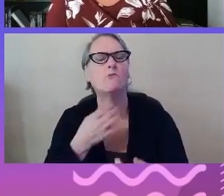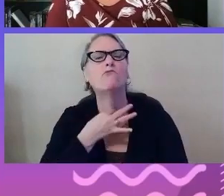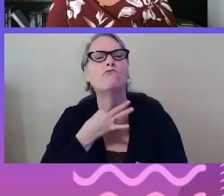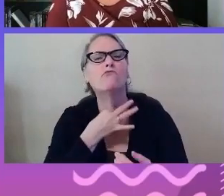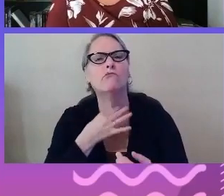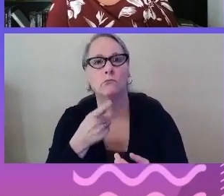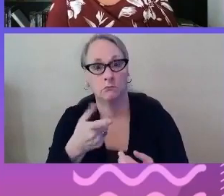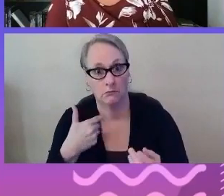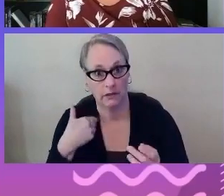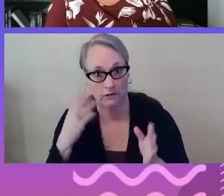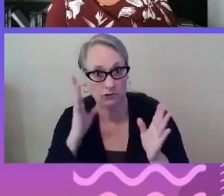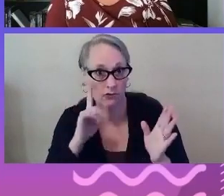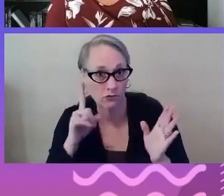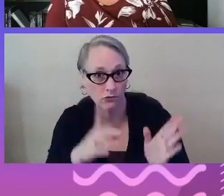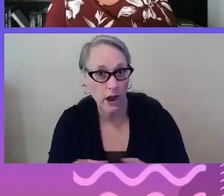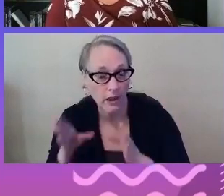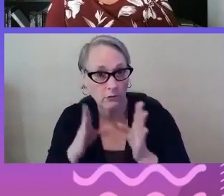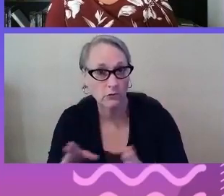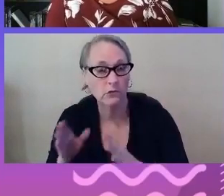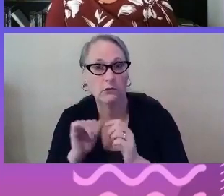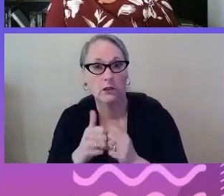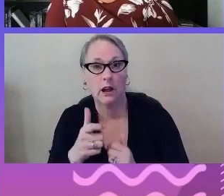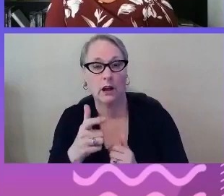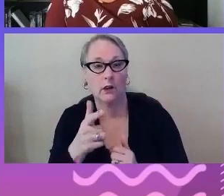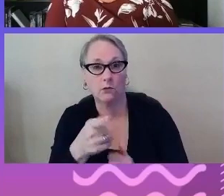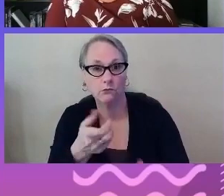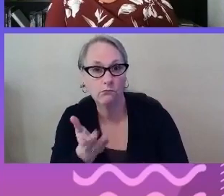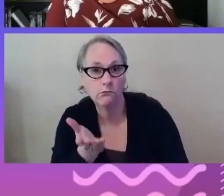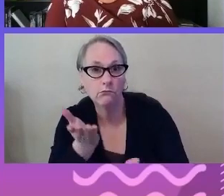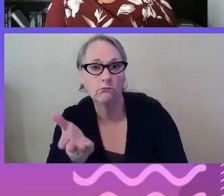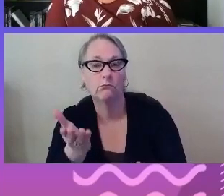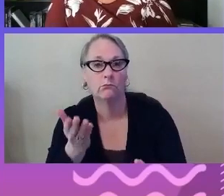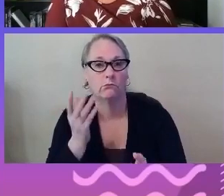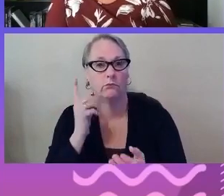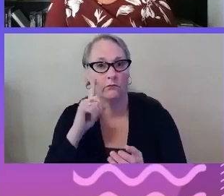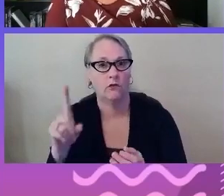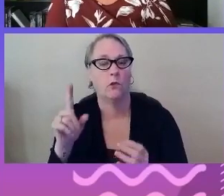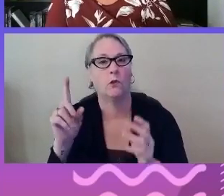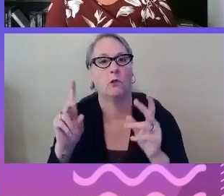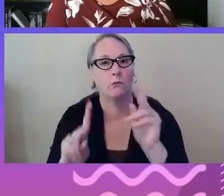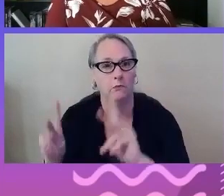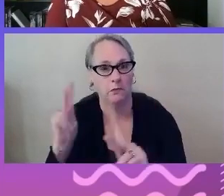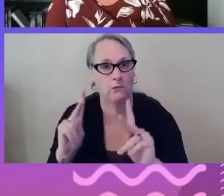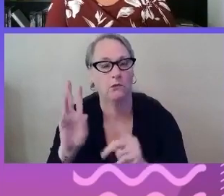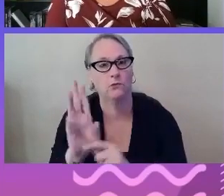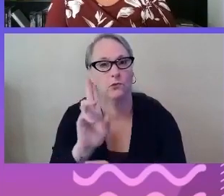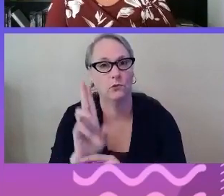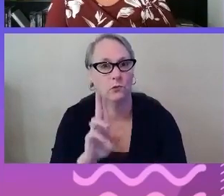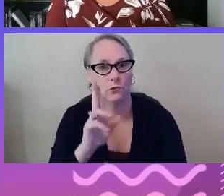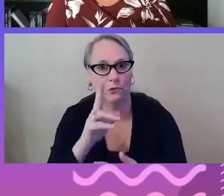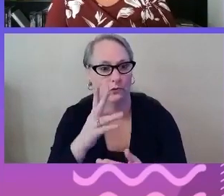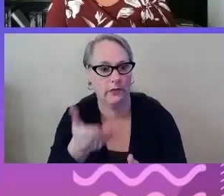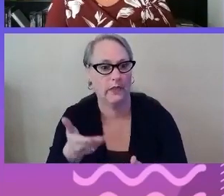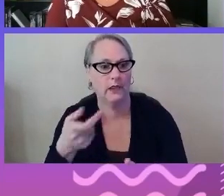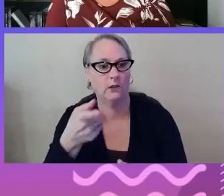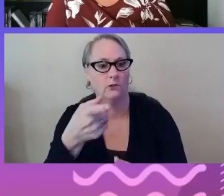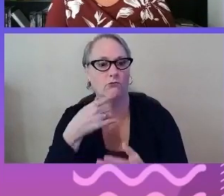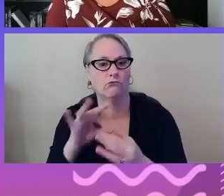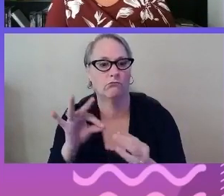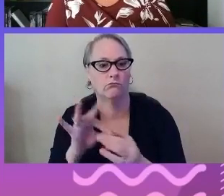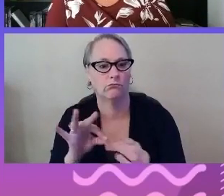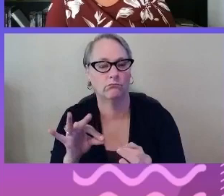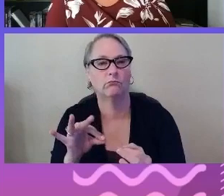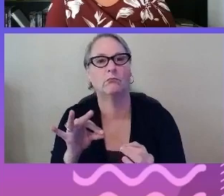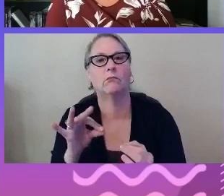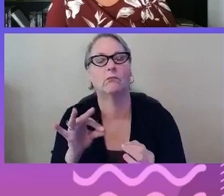any strategies of how you would suggest for teachers and practitioners to begin using some of the things you talked about in